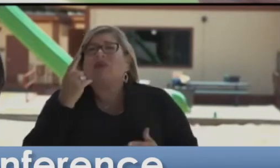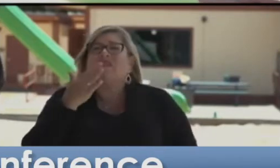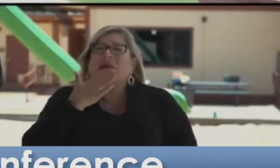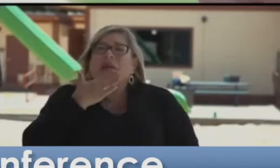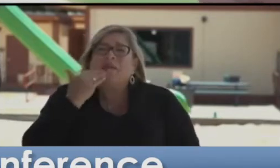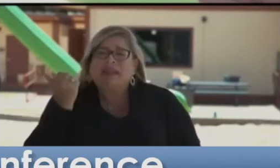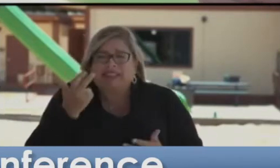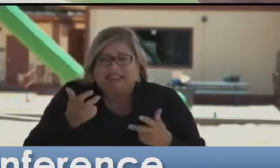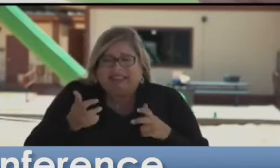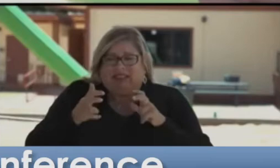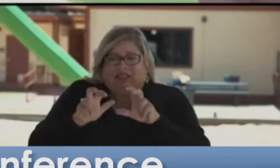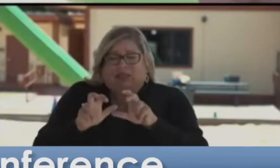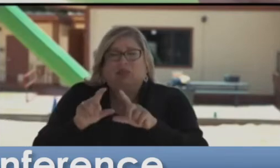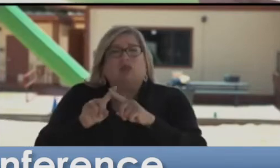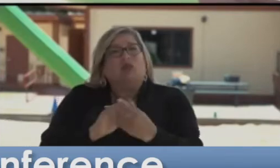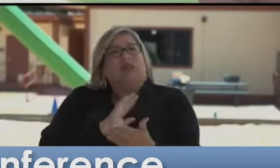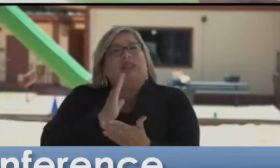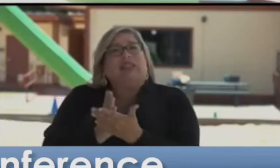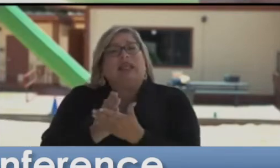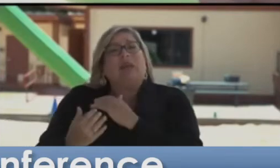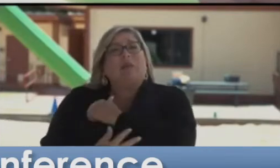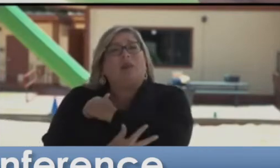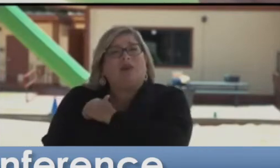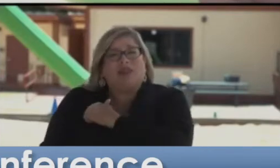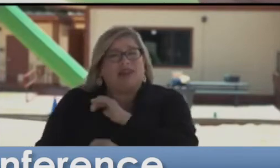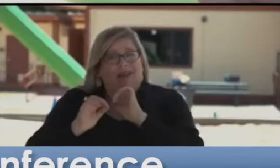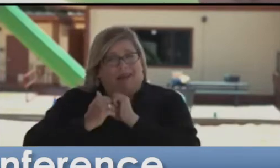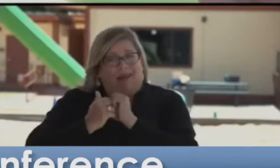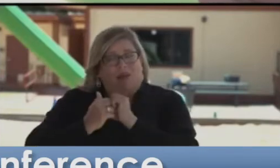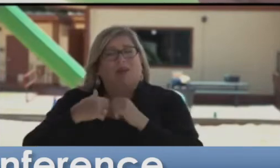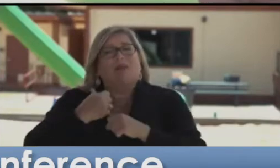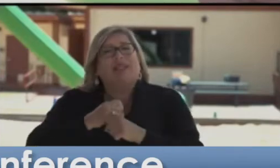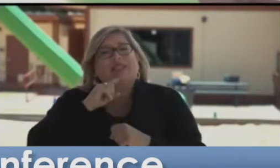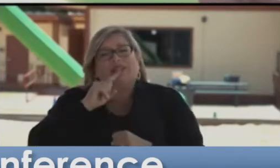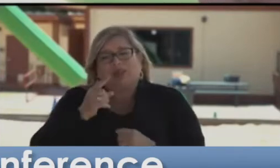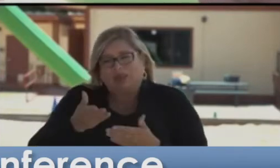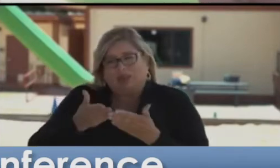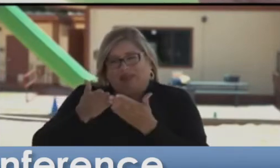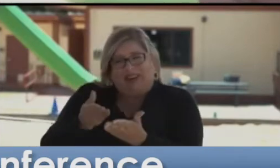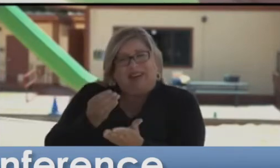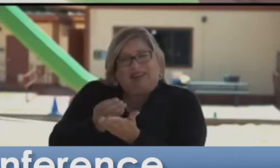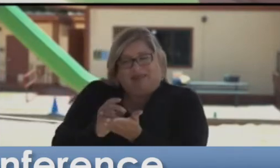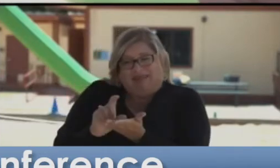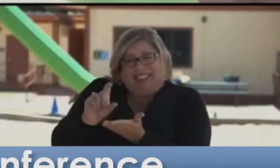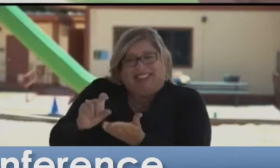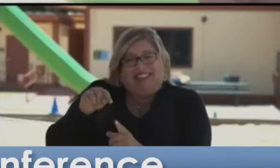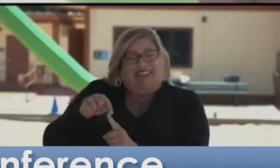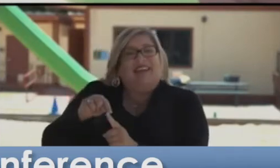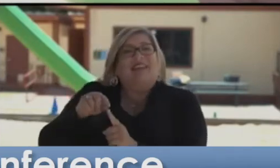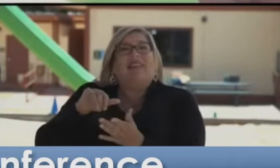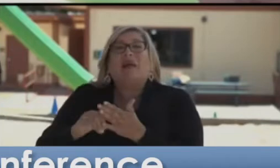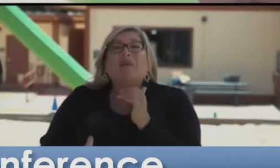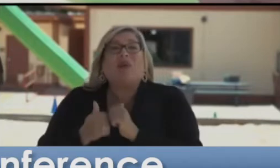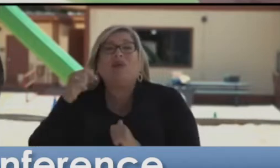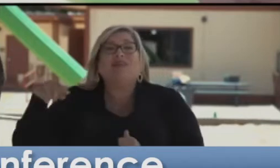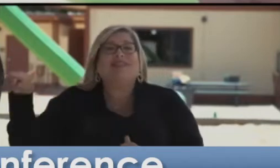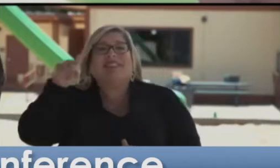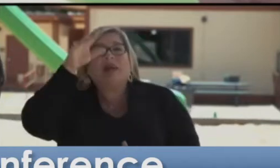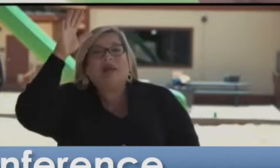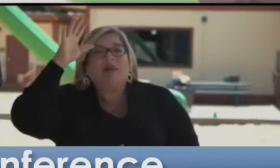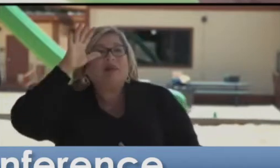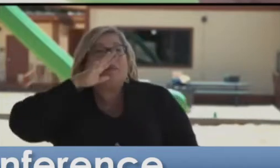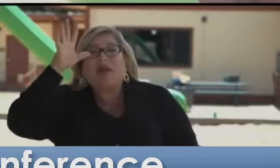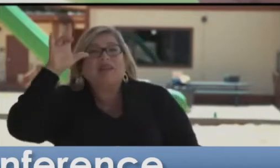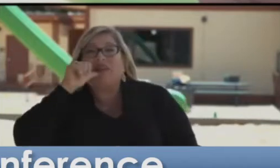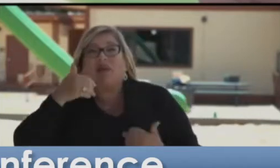breaking the cycle of poverty. And that's providing something that the vast majority of parents don't even